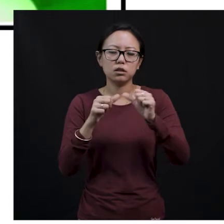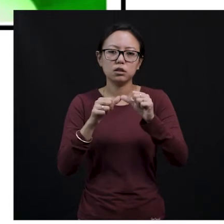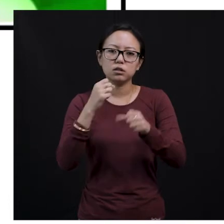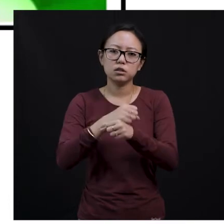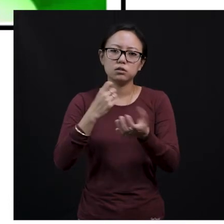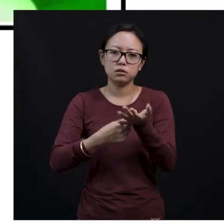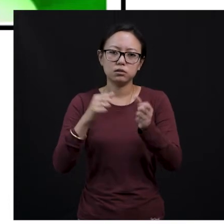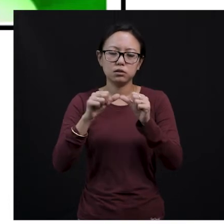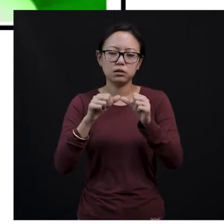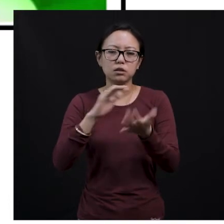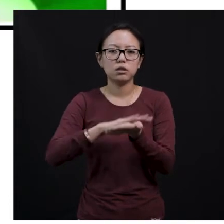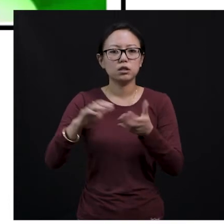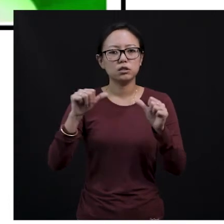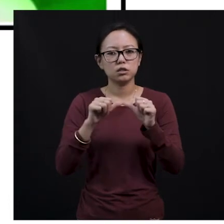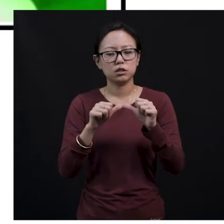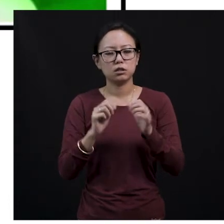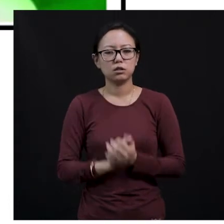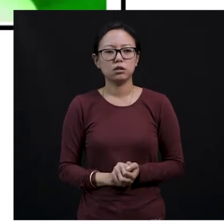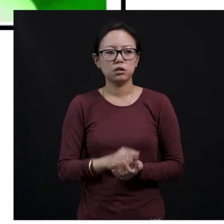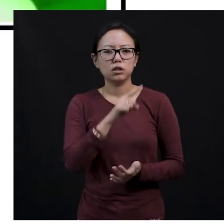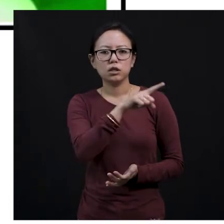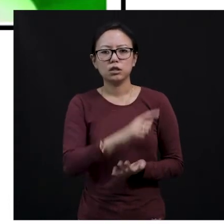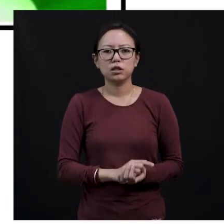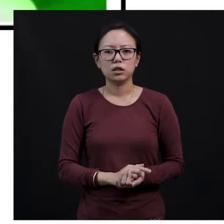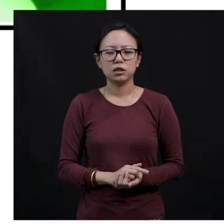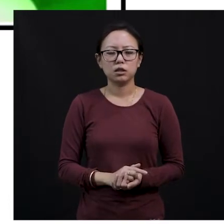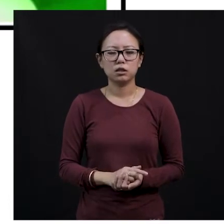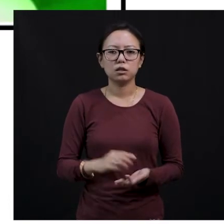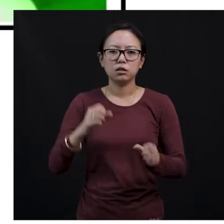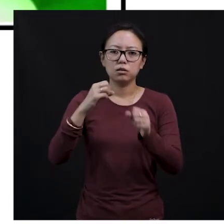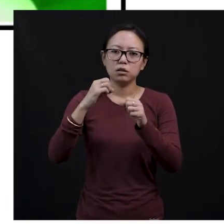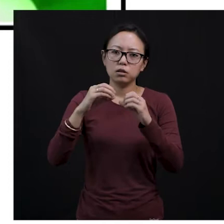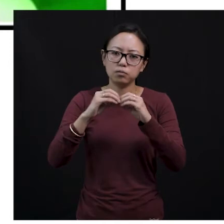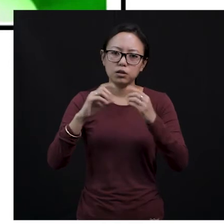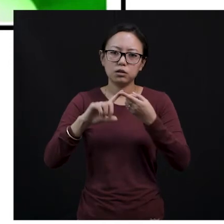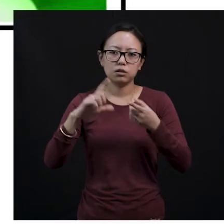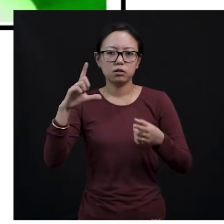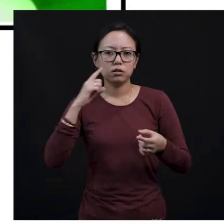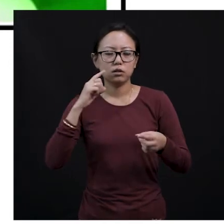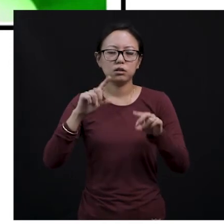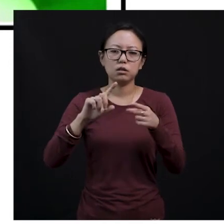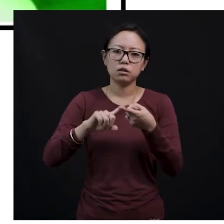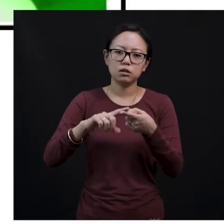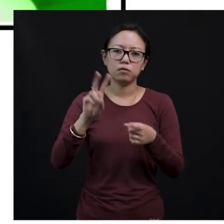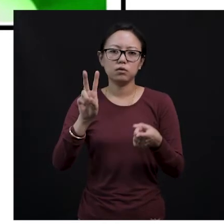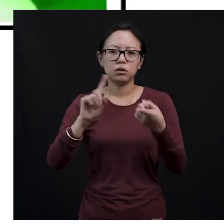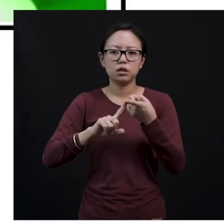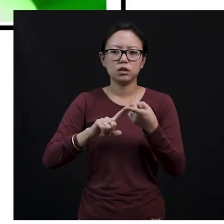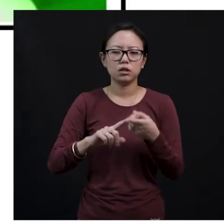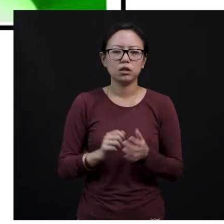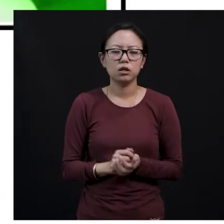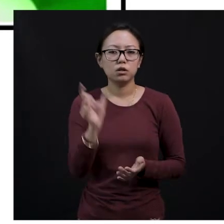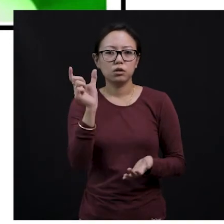have started acknowledging untouchability, and he called them Harijans. He would sit with them, eat with them, drink with